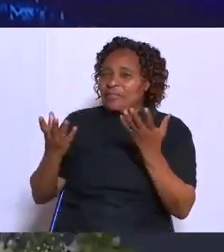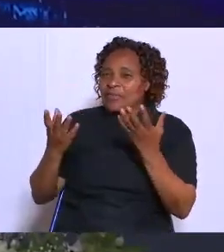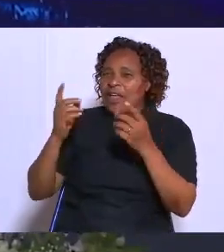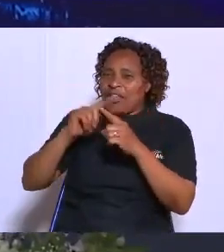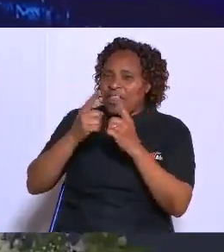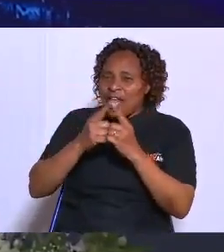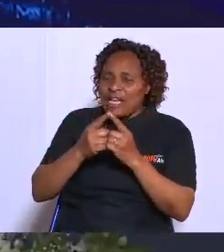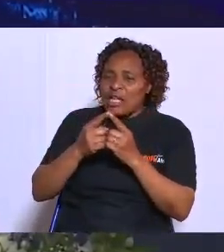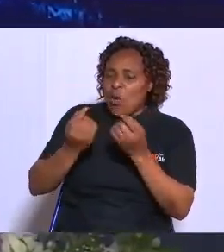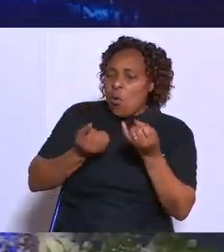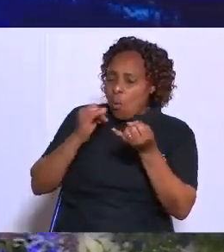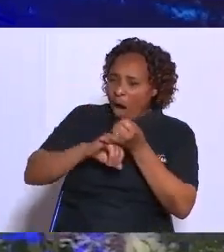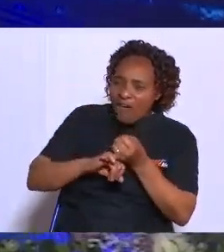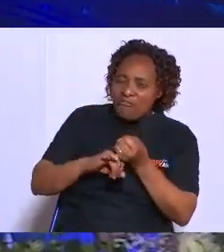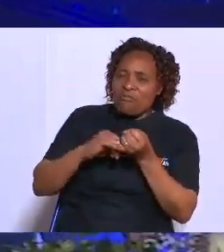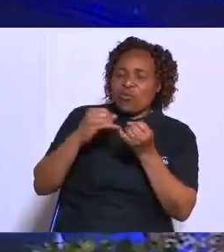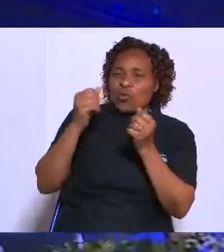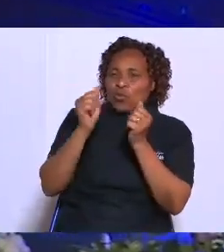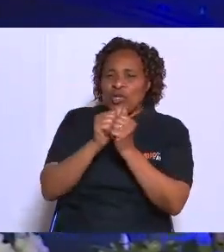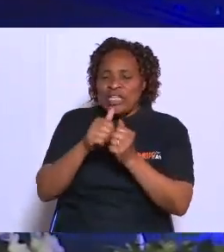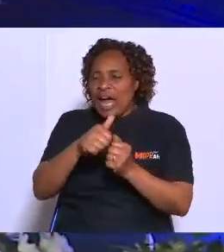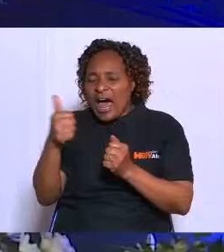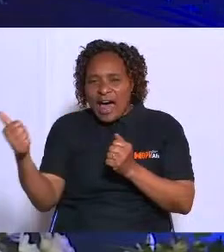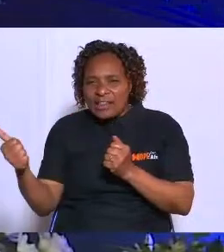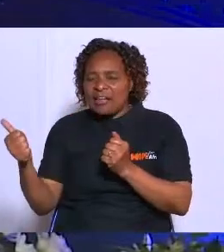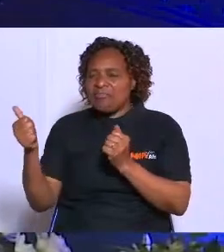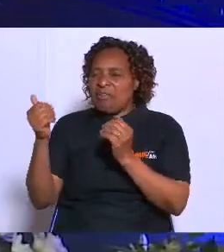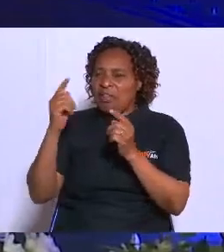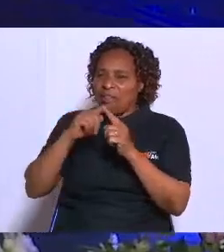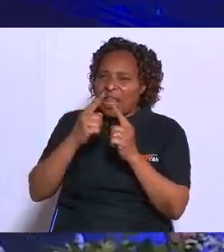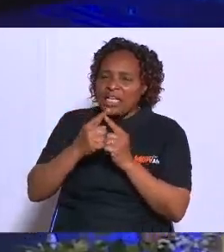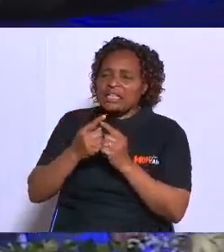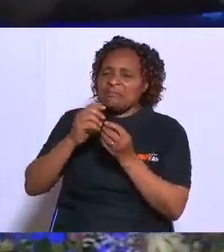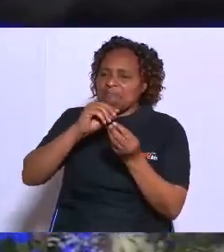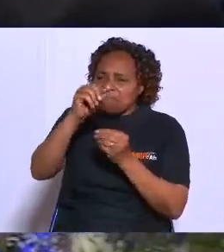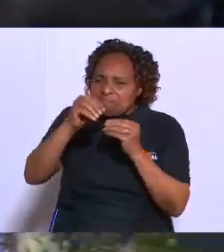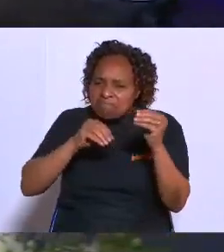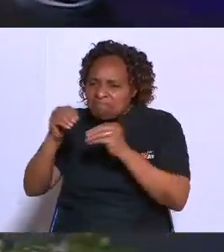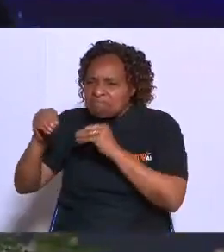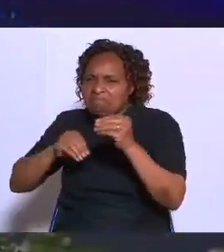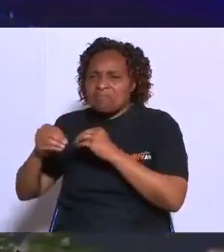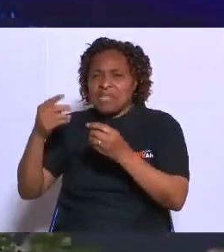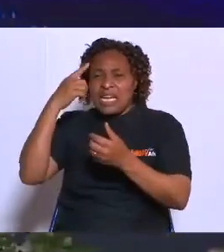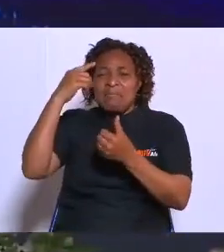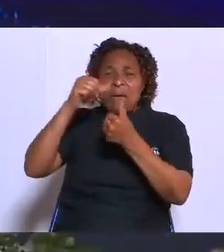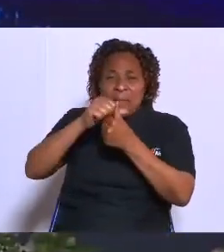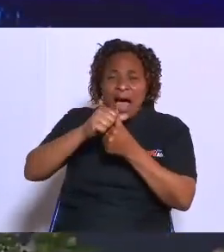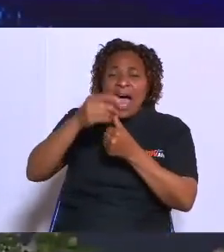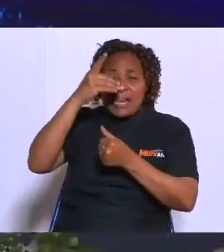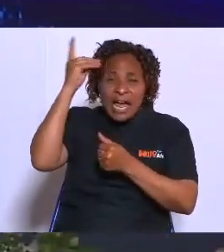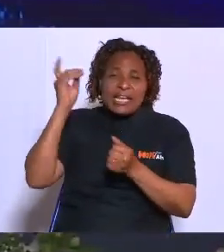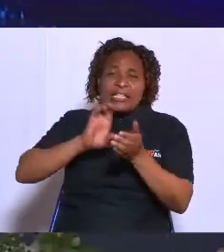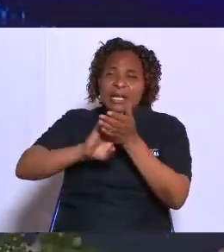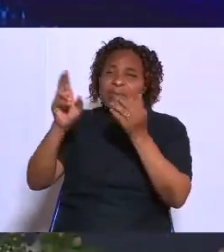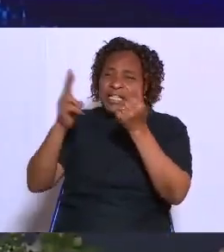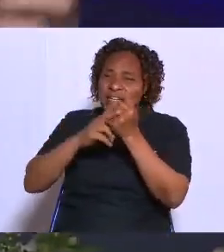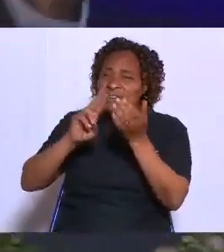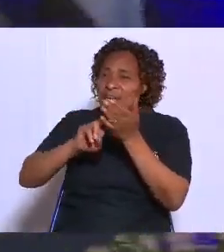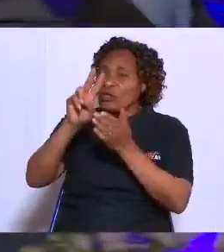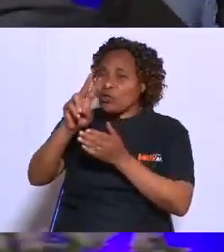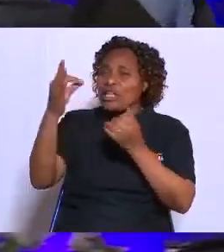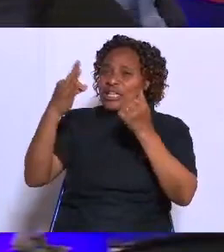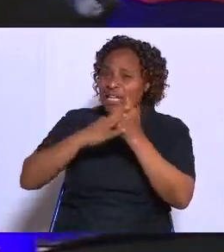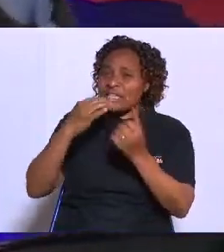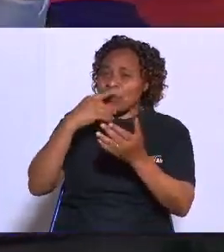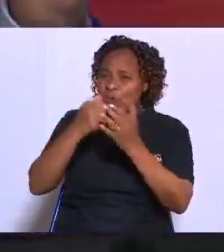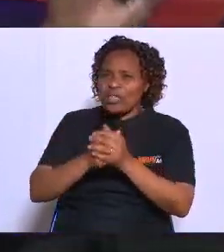not covet thy name his wife and Cave it good Thou shalt not Comfort any of his Goods remember what Daniel 7 verse 25 said he